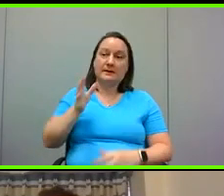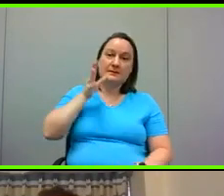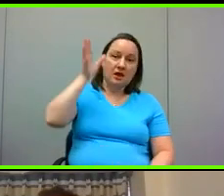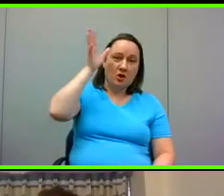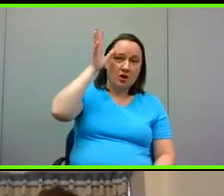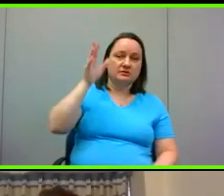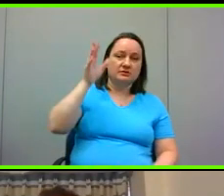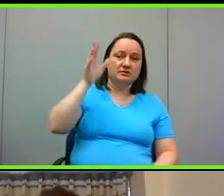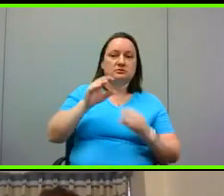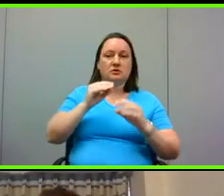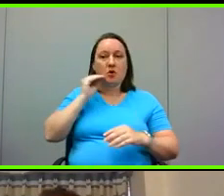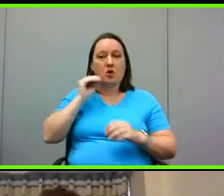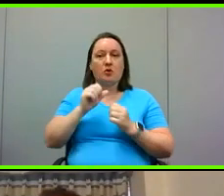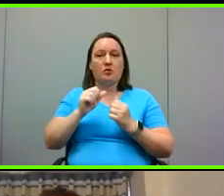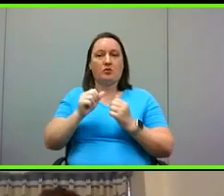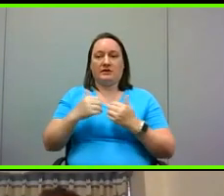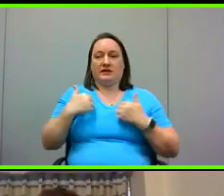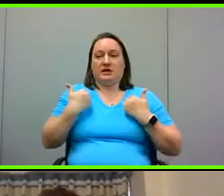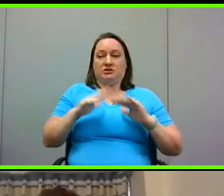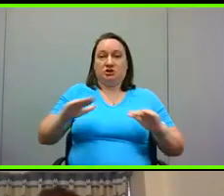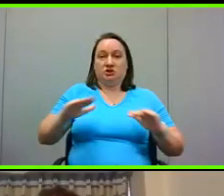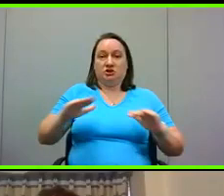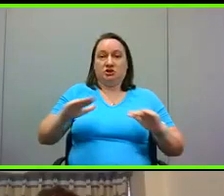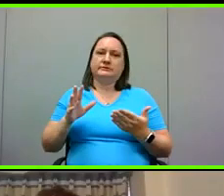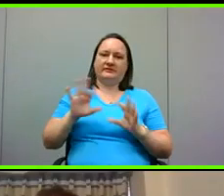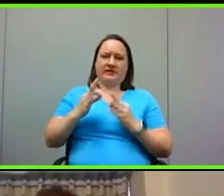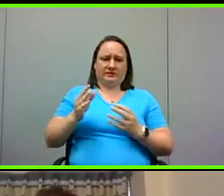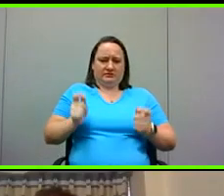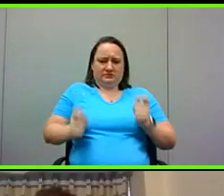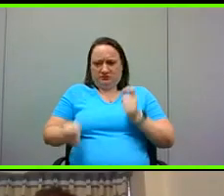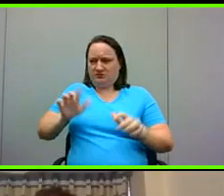to adjust to having students at home, doing their